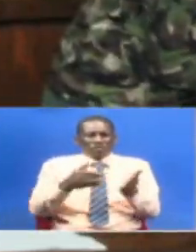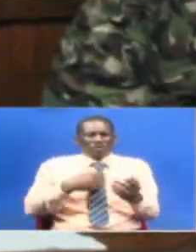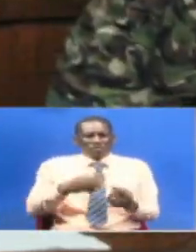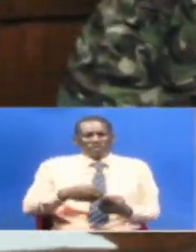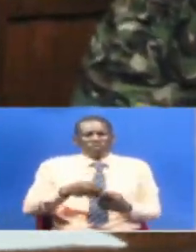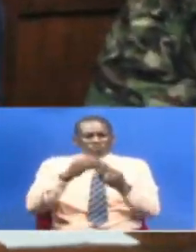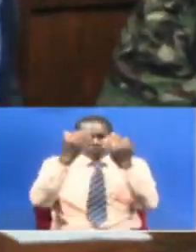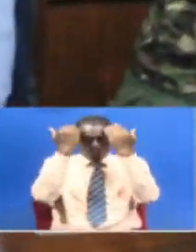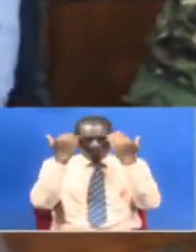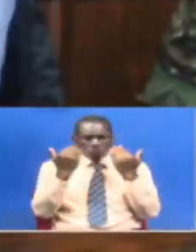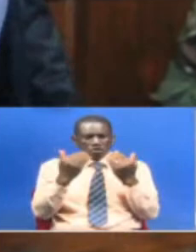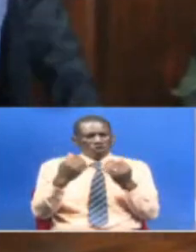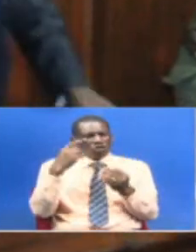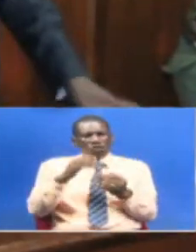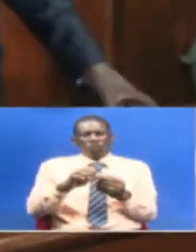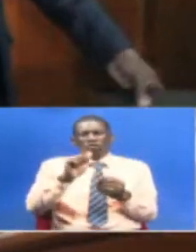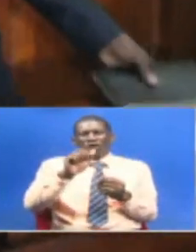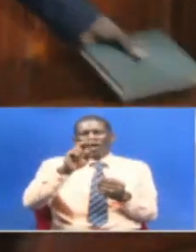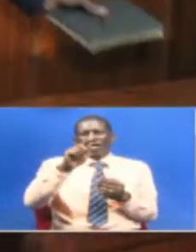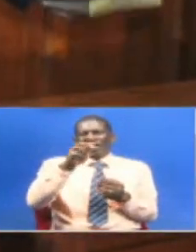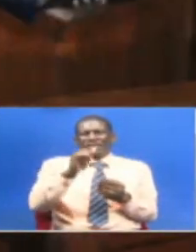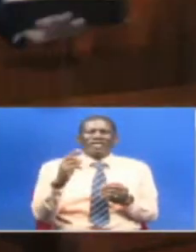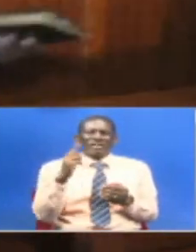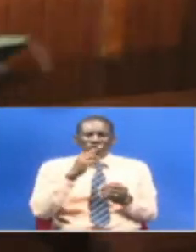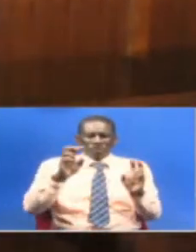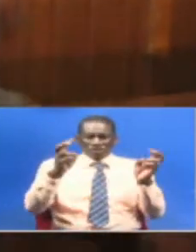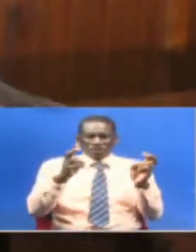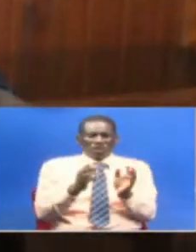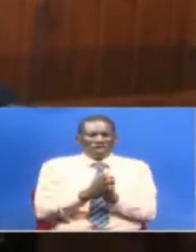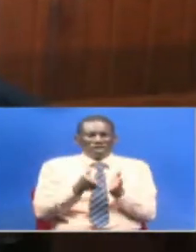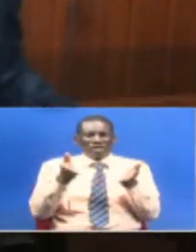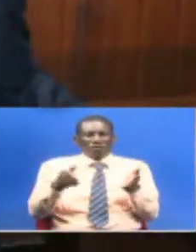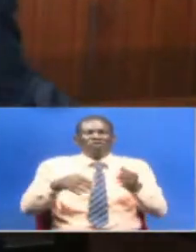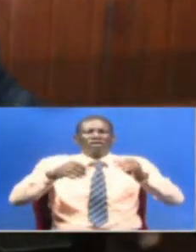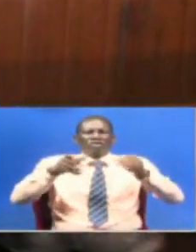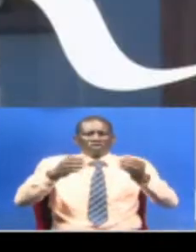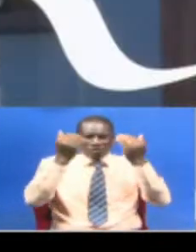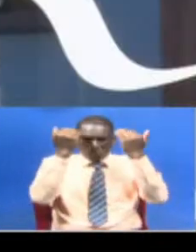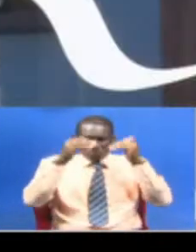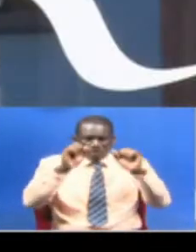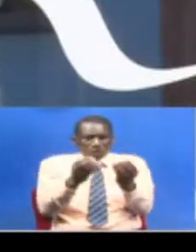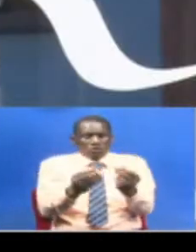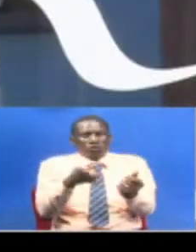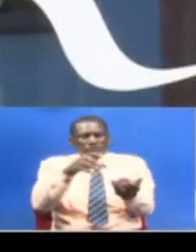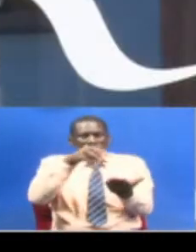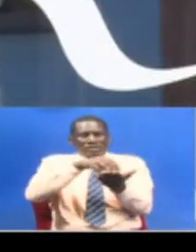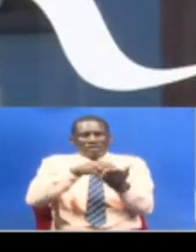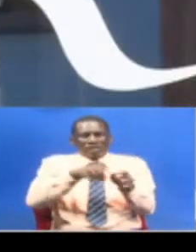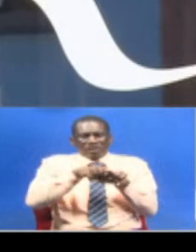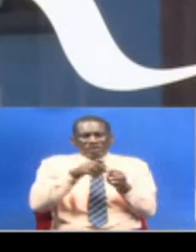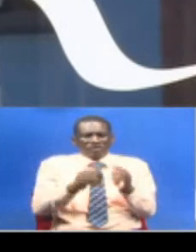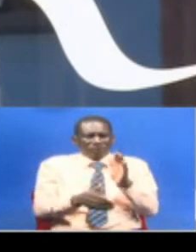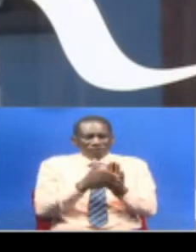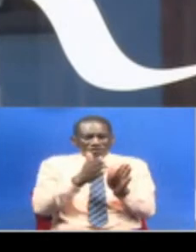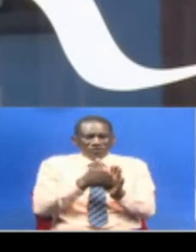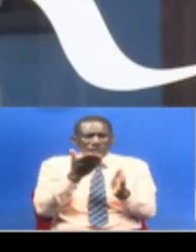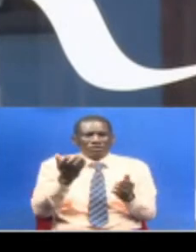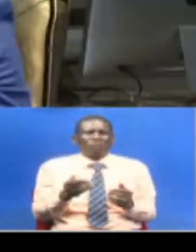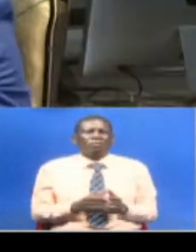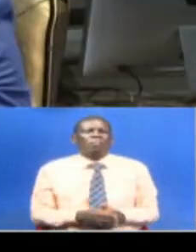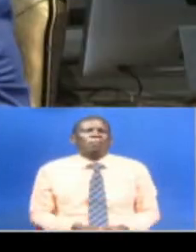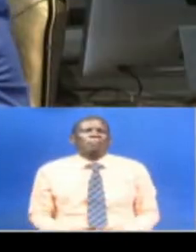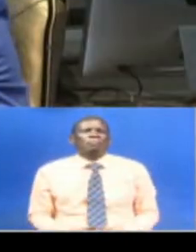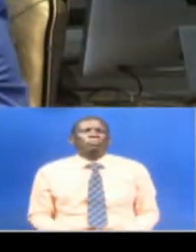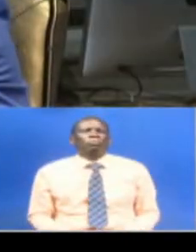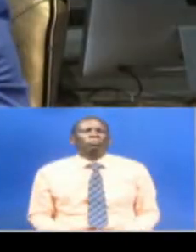to deal with anti-terrorism matters, and I believe now it will be able to handle such cases more expeditiously than we have done